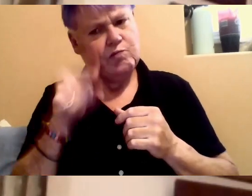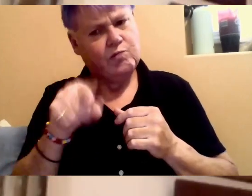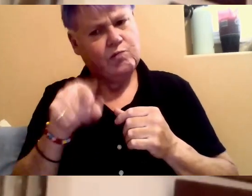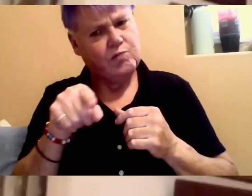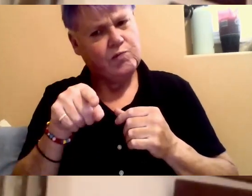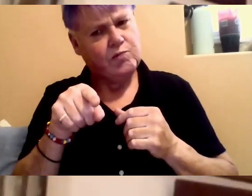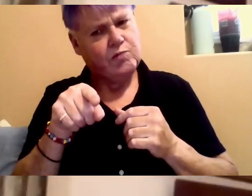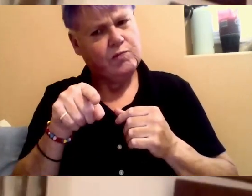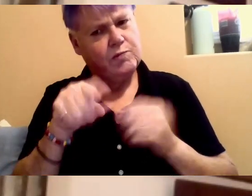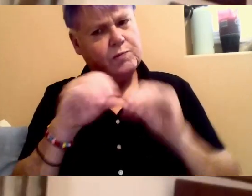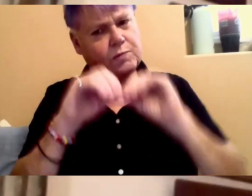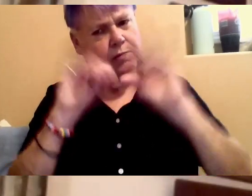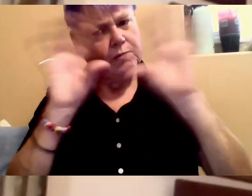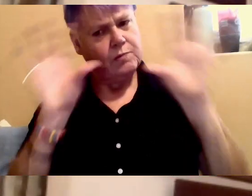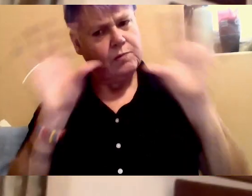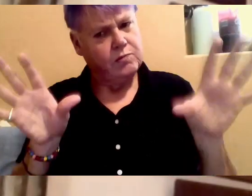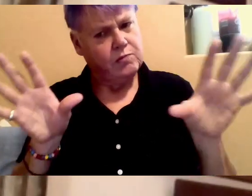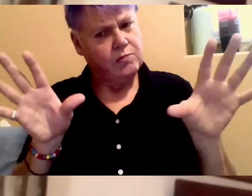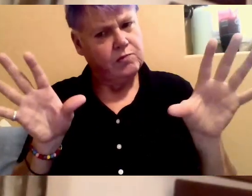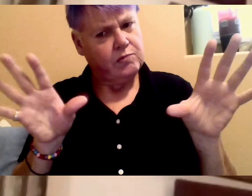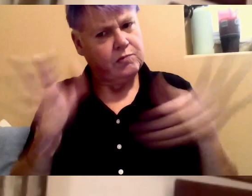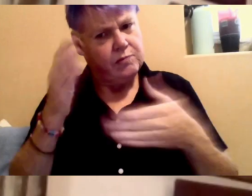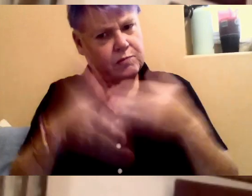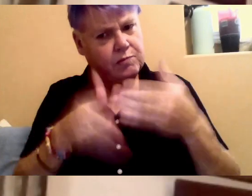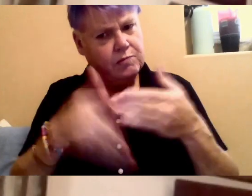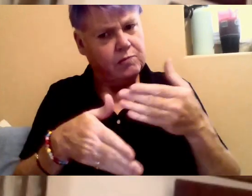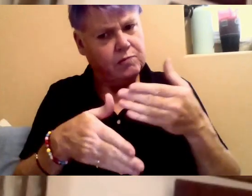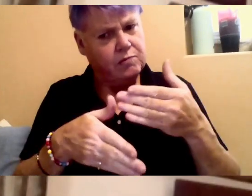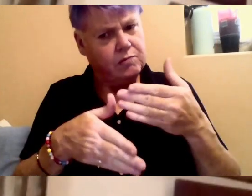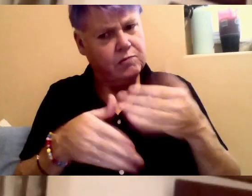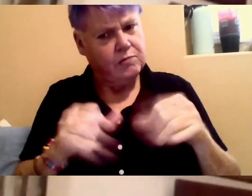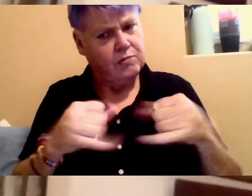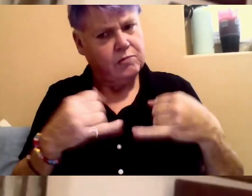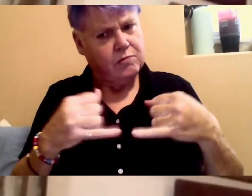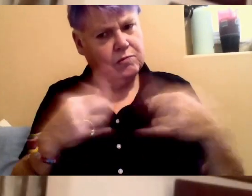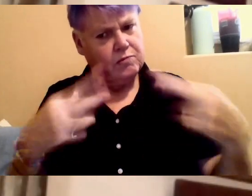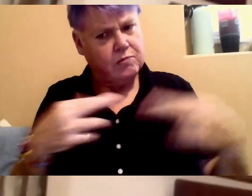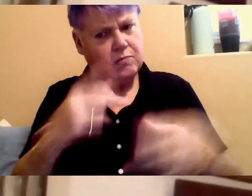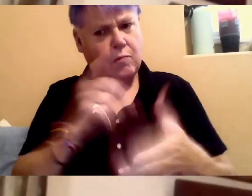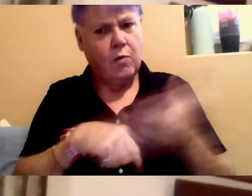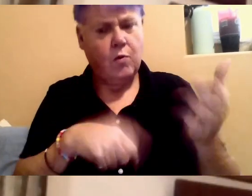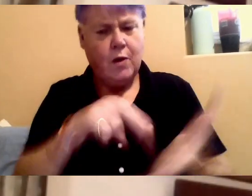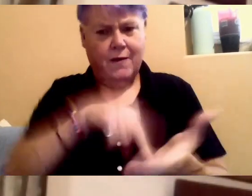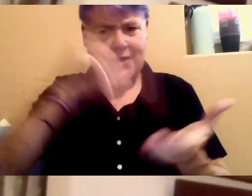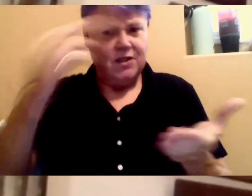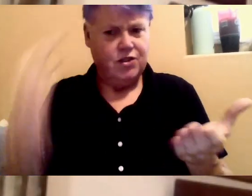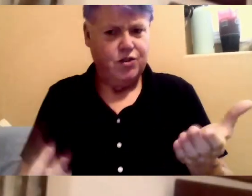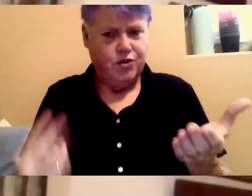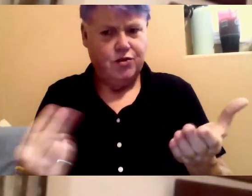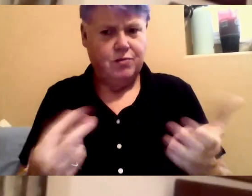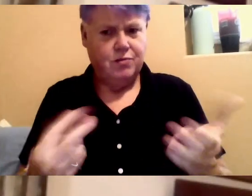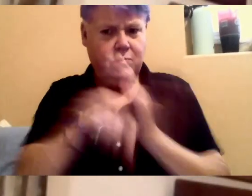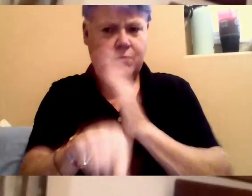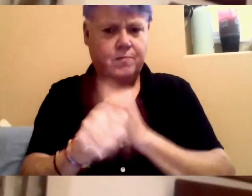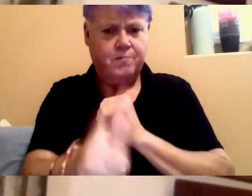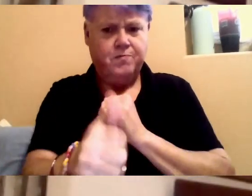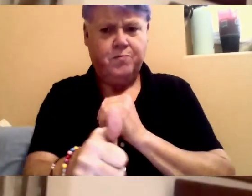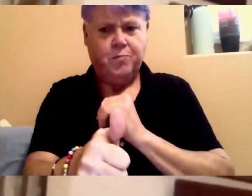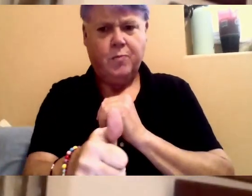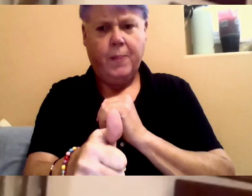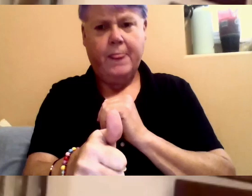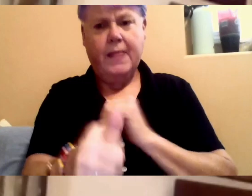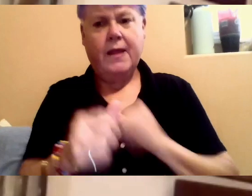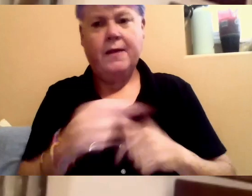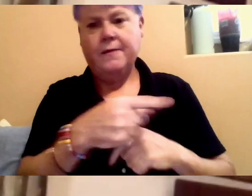he is clearly at the end of his rope. What if he jumps? What if he kills himself? And